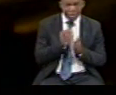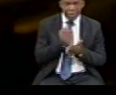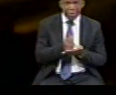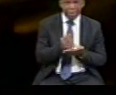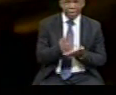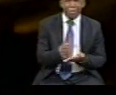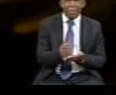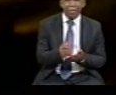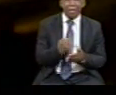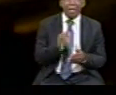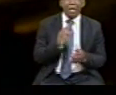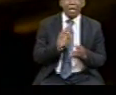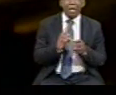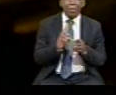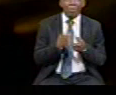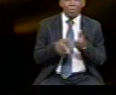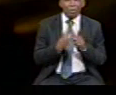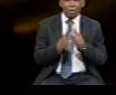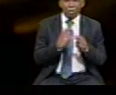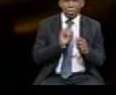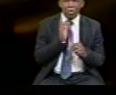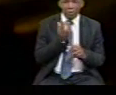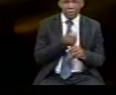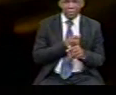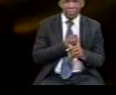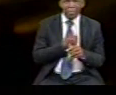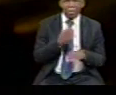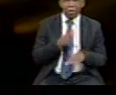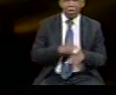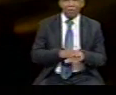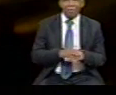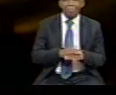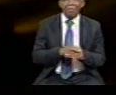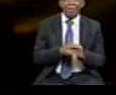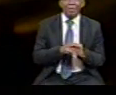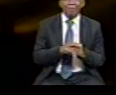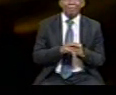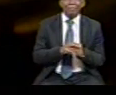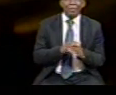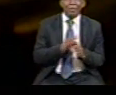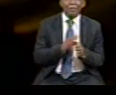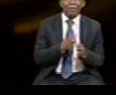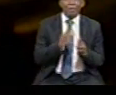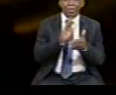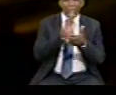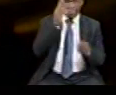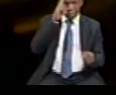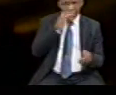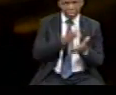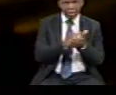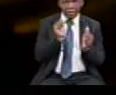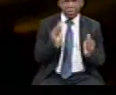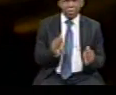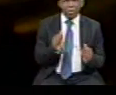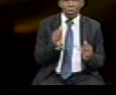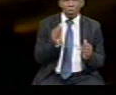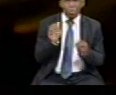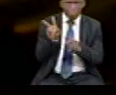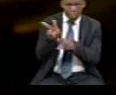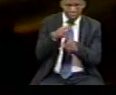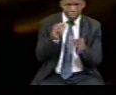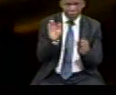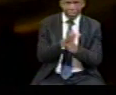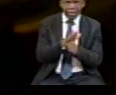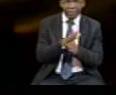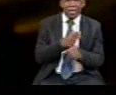this time on the subject, Saints' Watchfulness and Readiness for Christ's Coming. Saints'